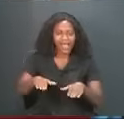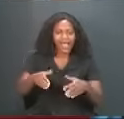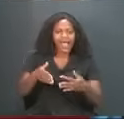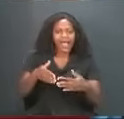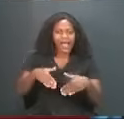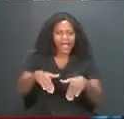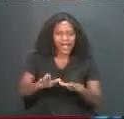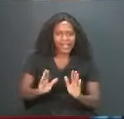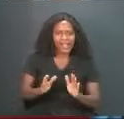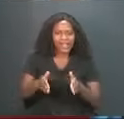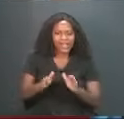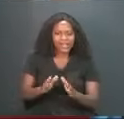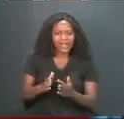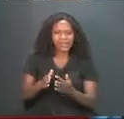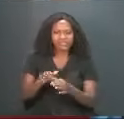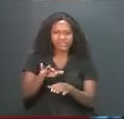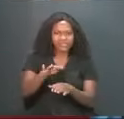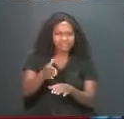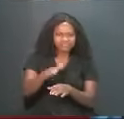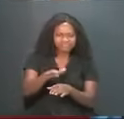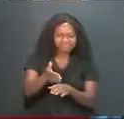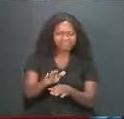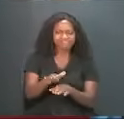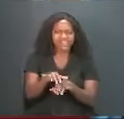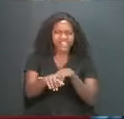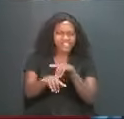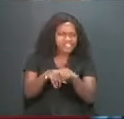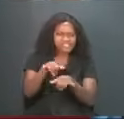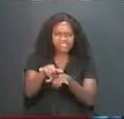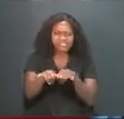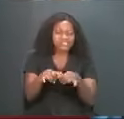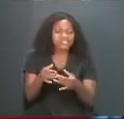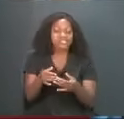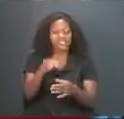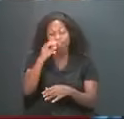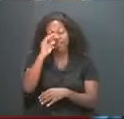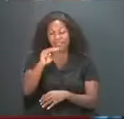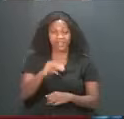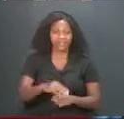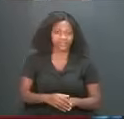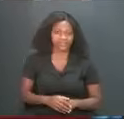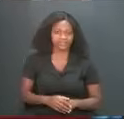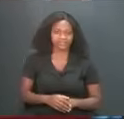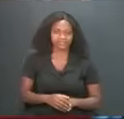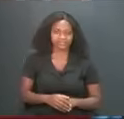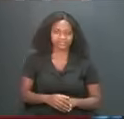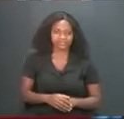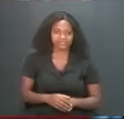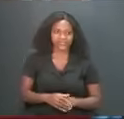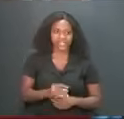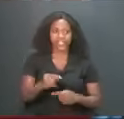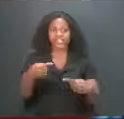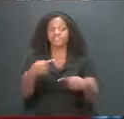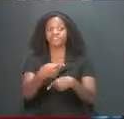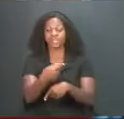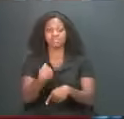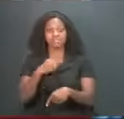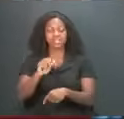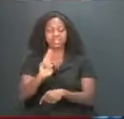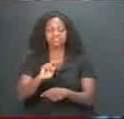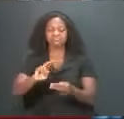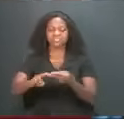tools that David was more adept at using. Mr. Speaker, I could have used my